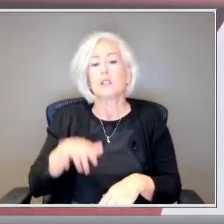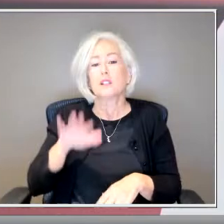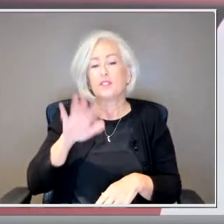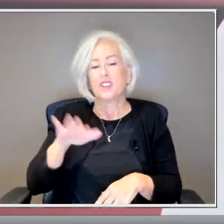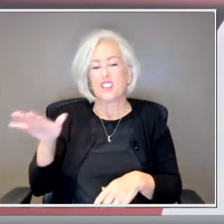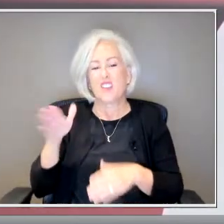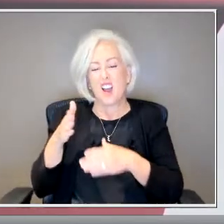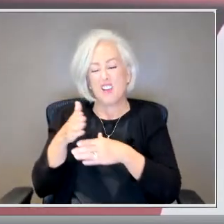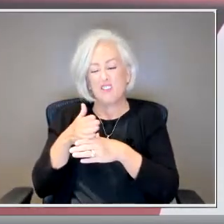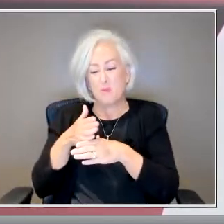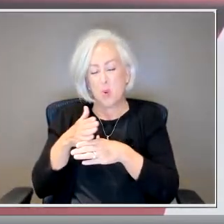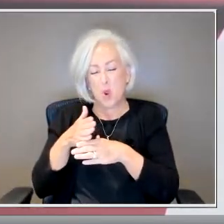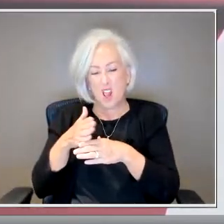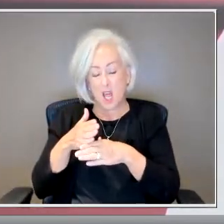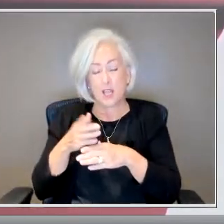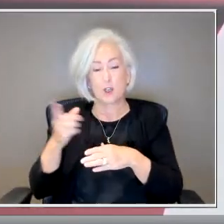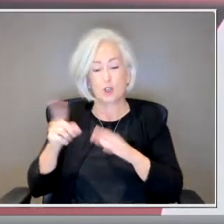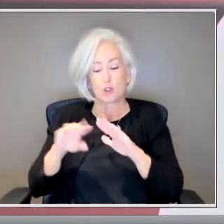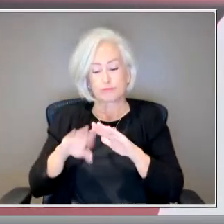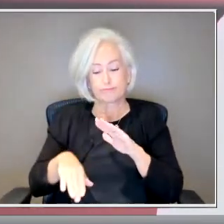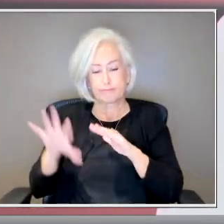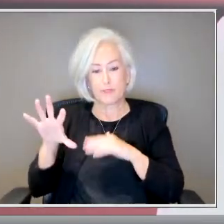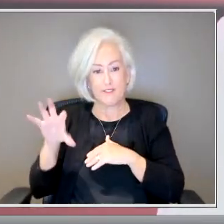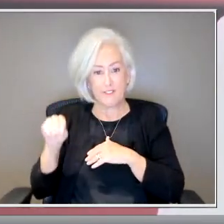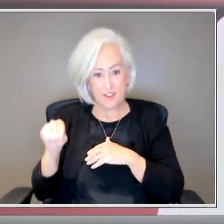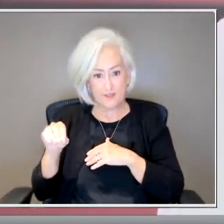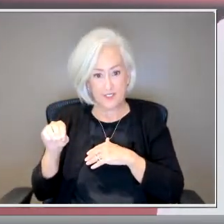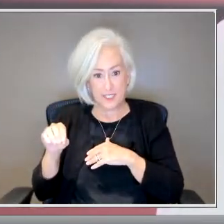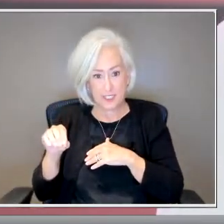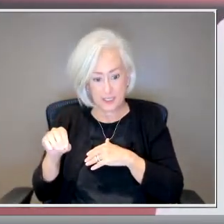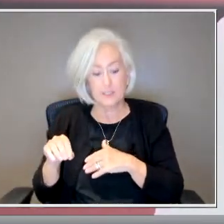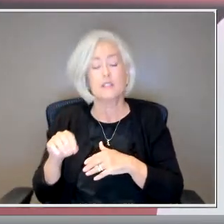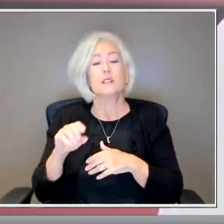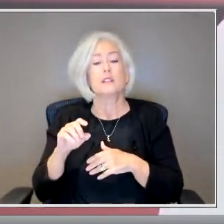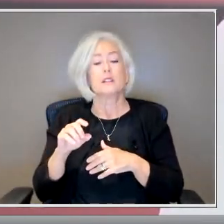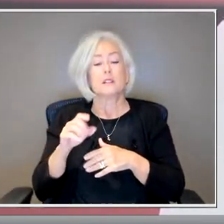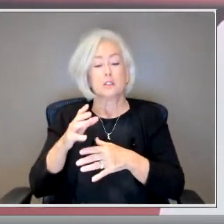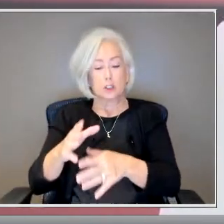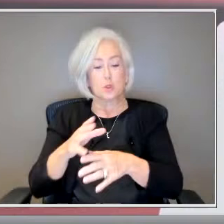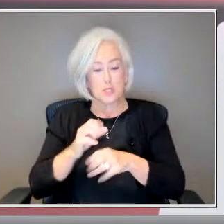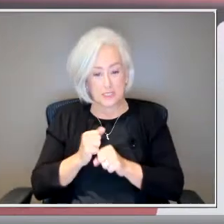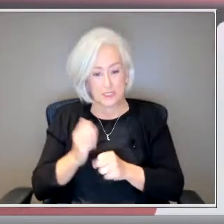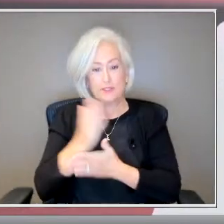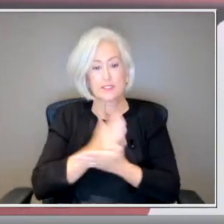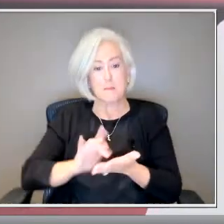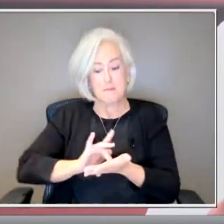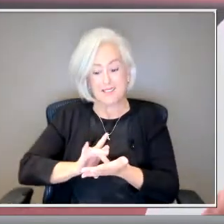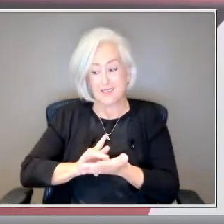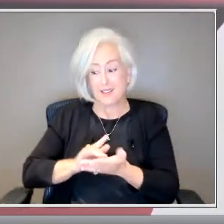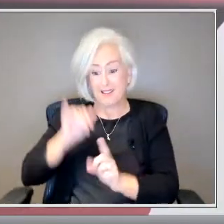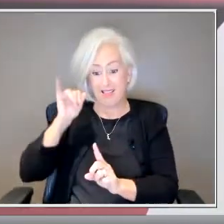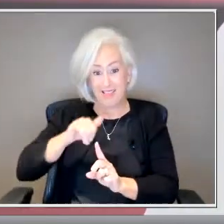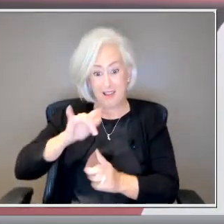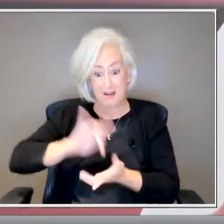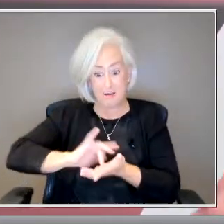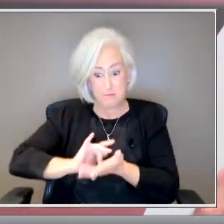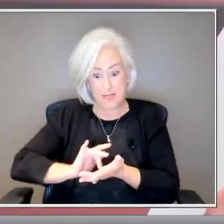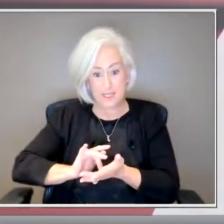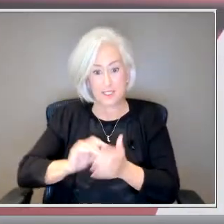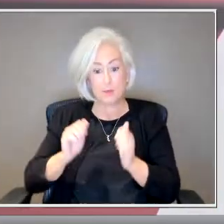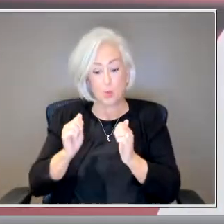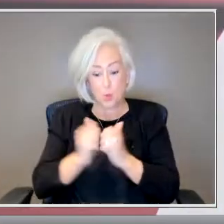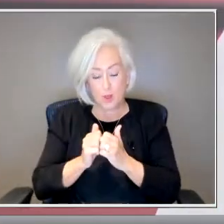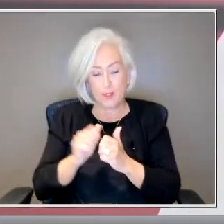50, got some medications, and typically these medications in patients with cancer, they